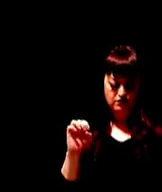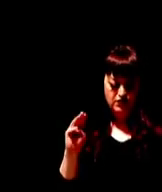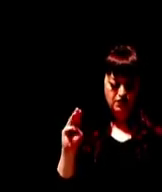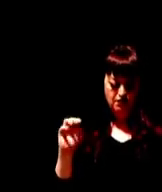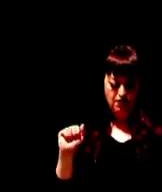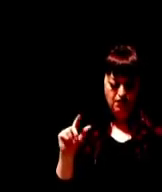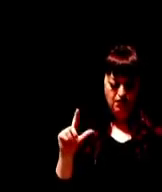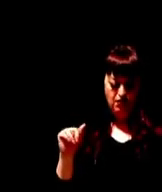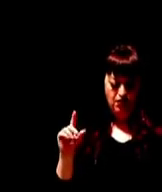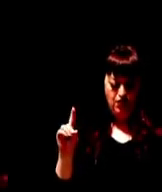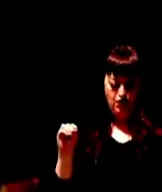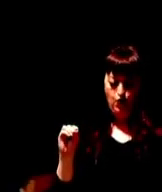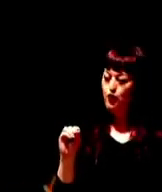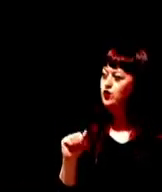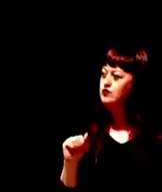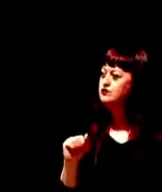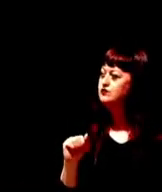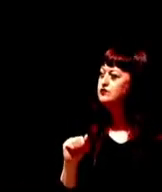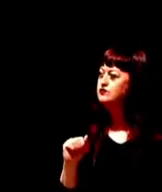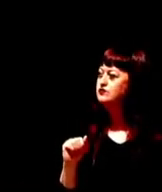Emma Lotto.